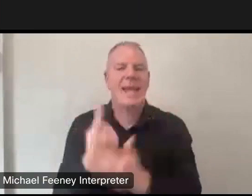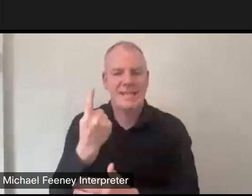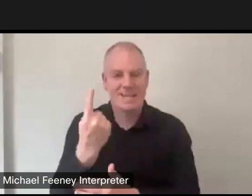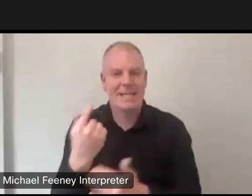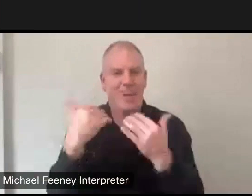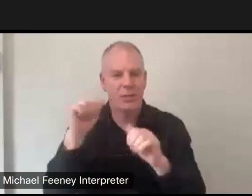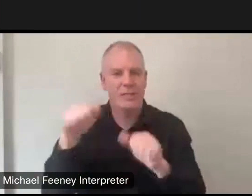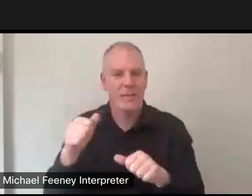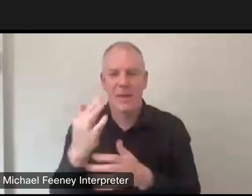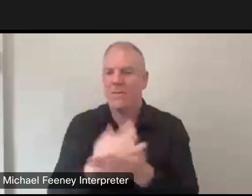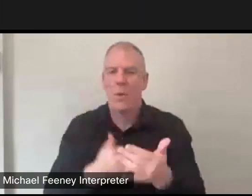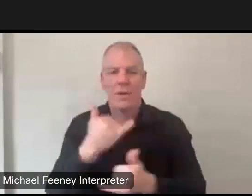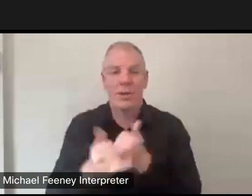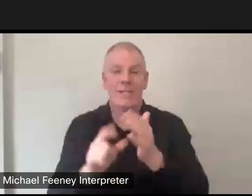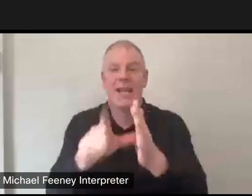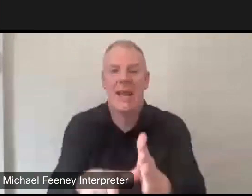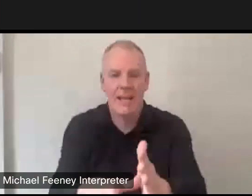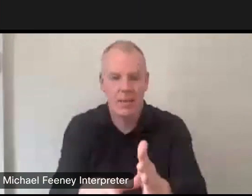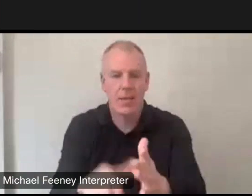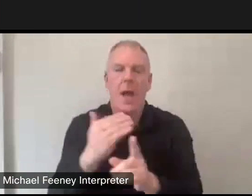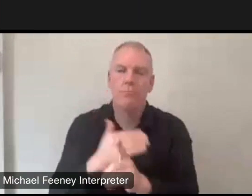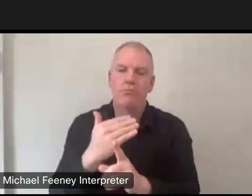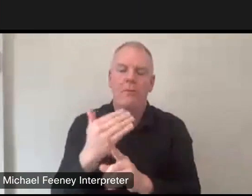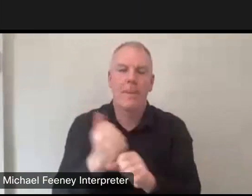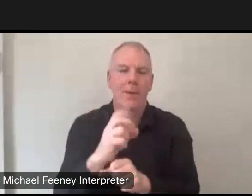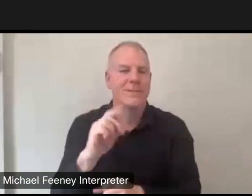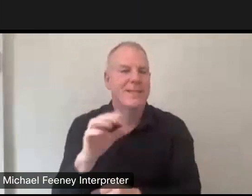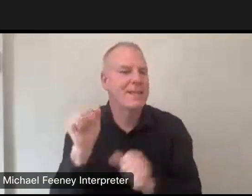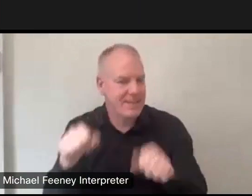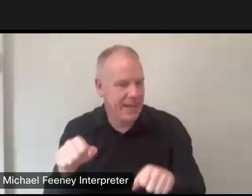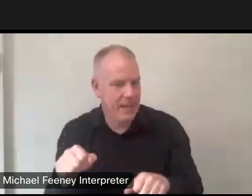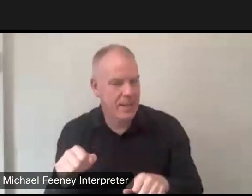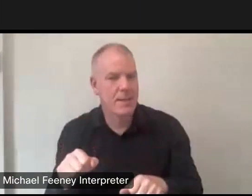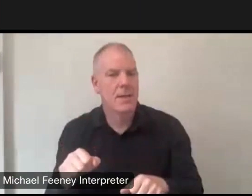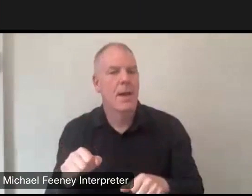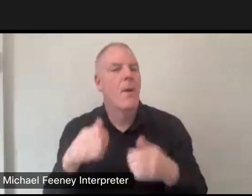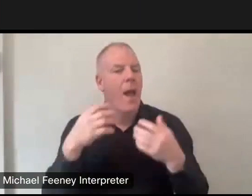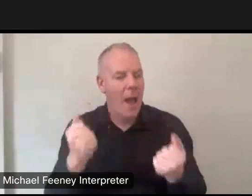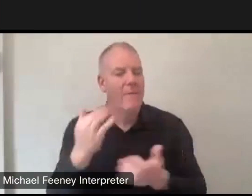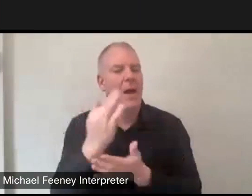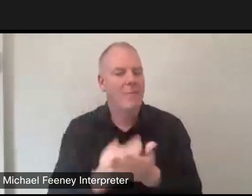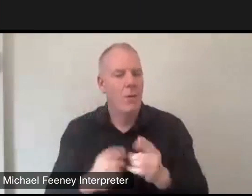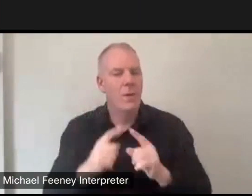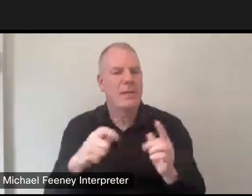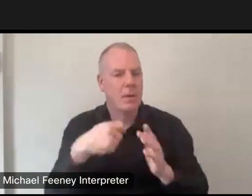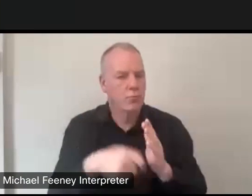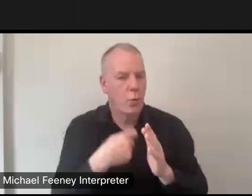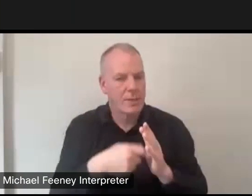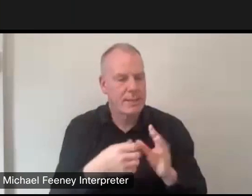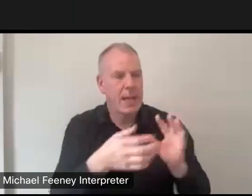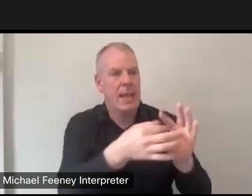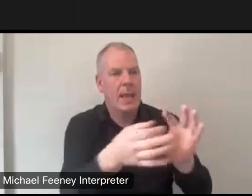a few years down the tracks, and certainly we're making improvements around the data and so forth. We do have a number of projects where we link in with